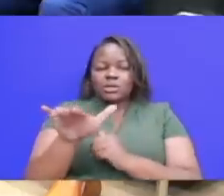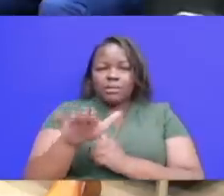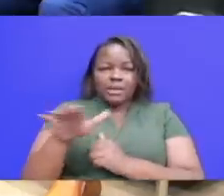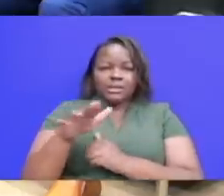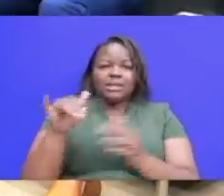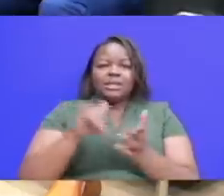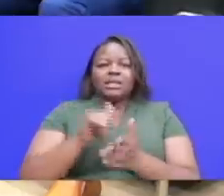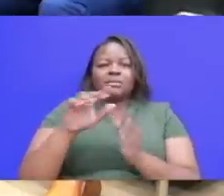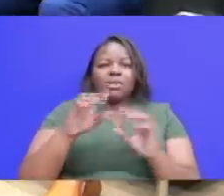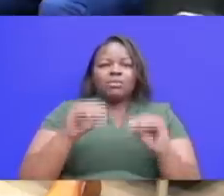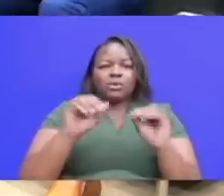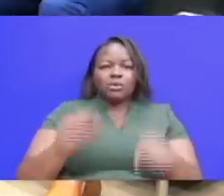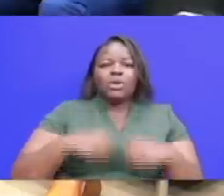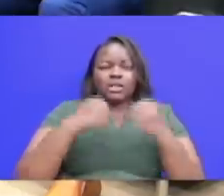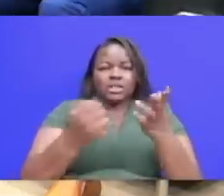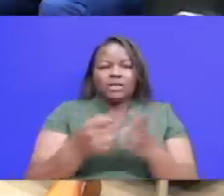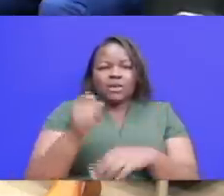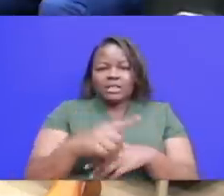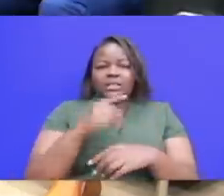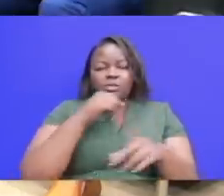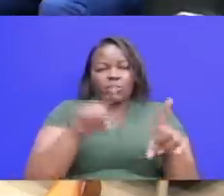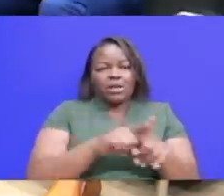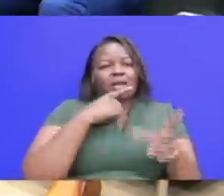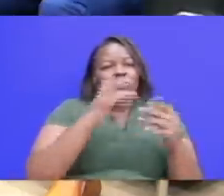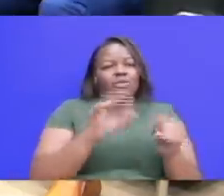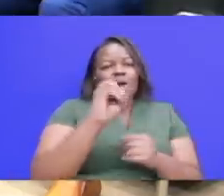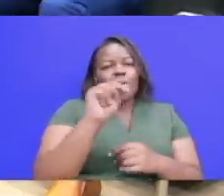should give seed to his brother. So Onan did not want to give,